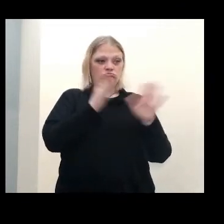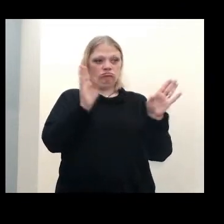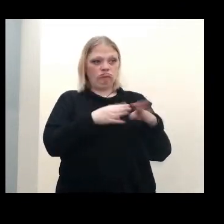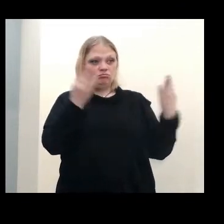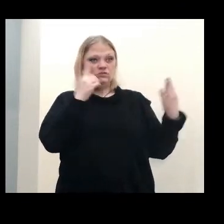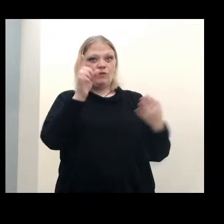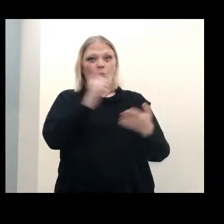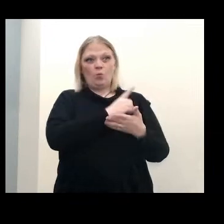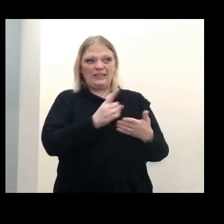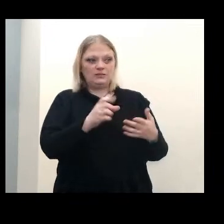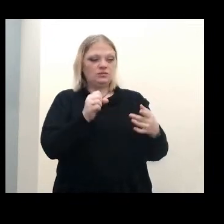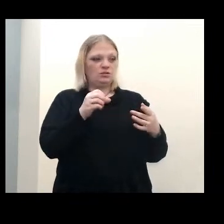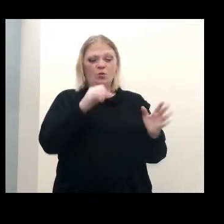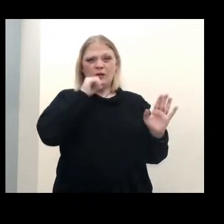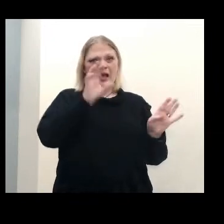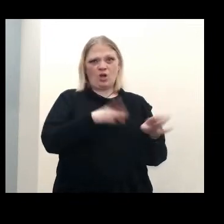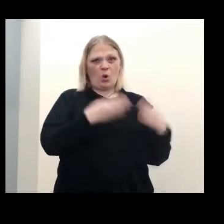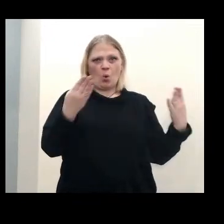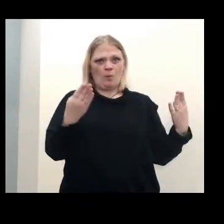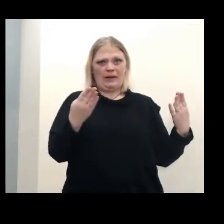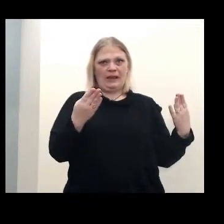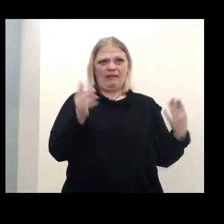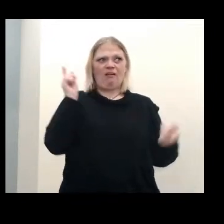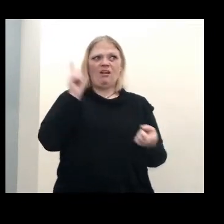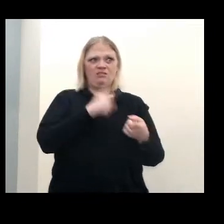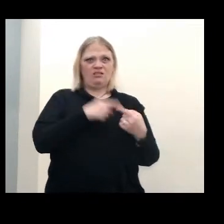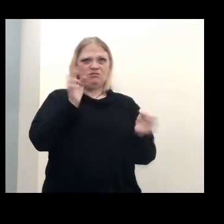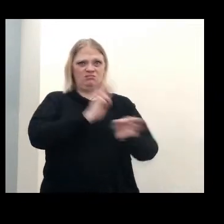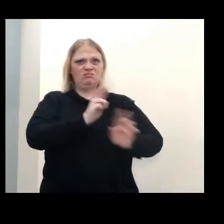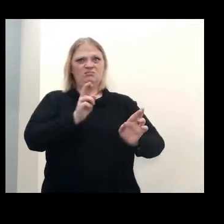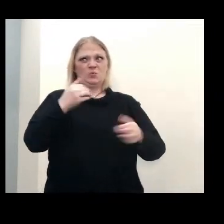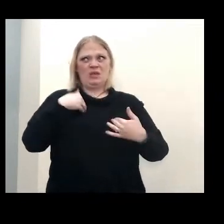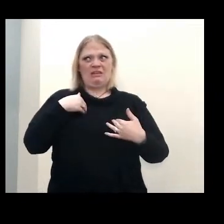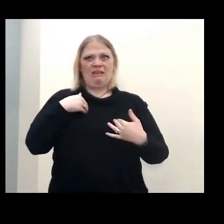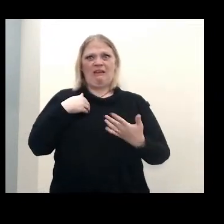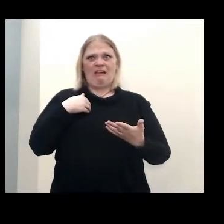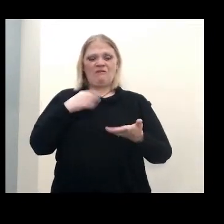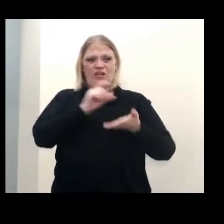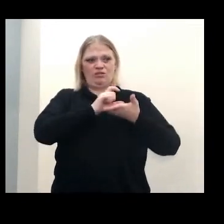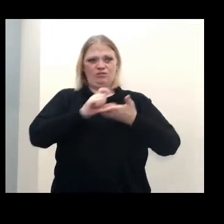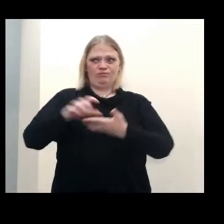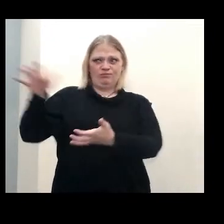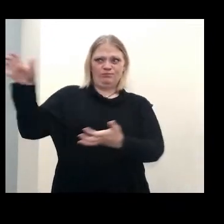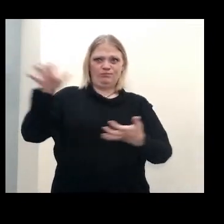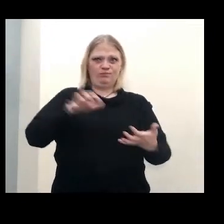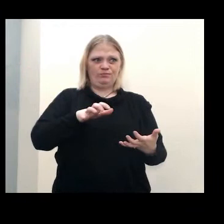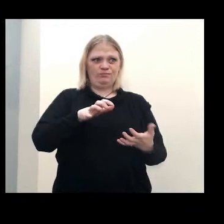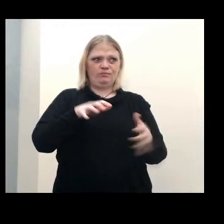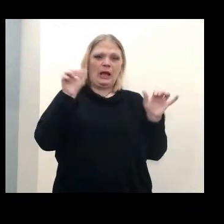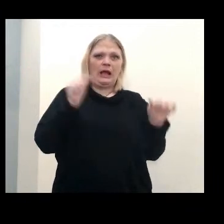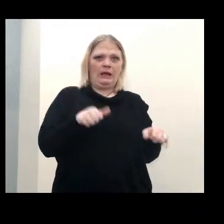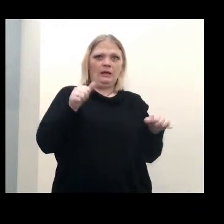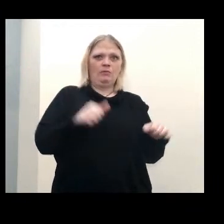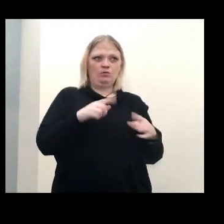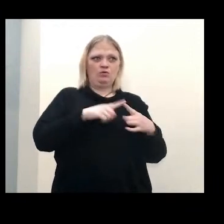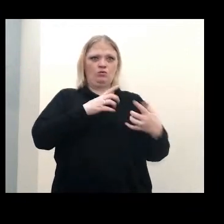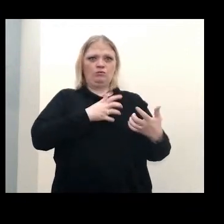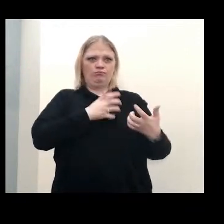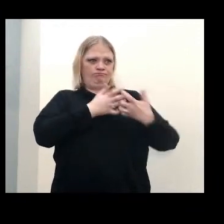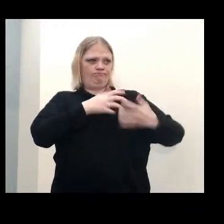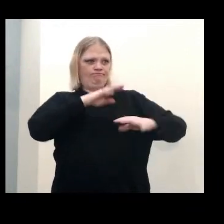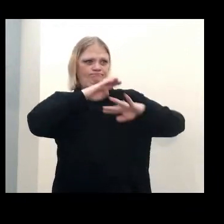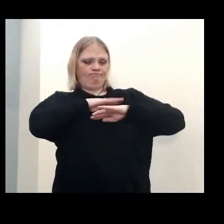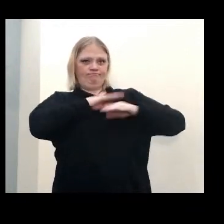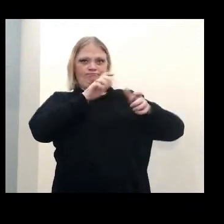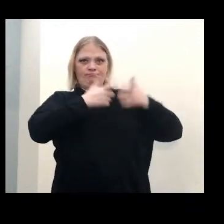for a week. So we're not going to open it until we have vaccine capability of doing a mass vaccination site. We have